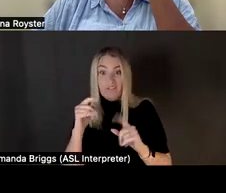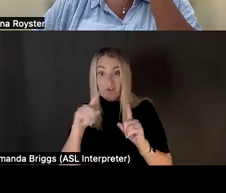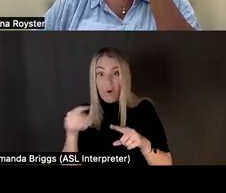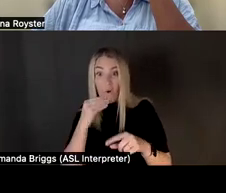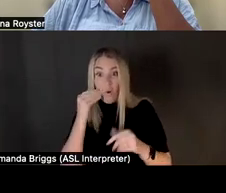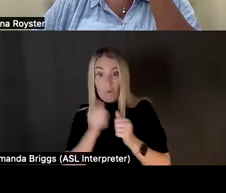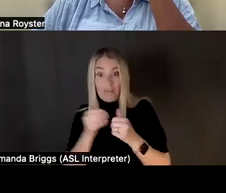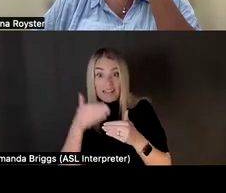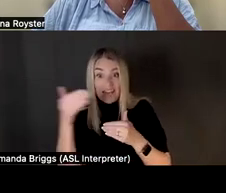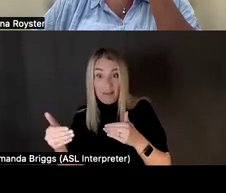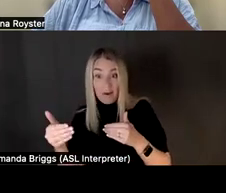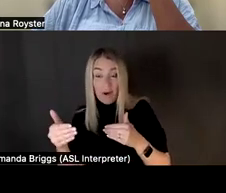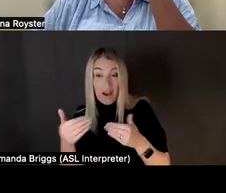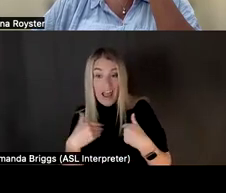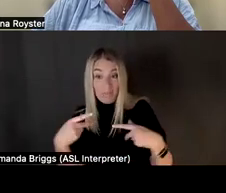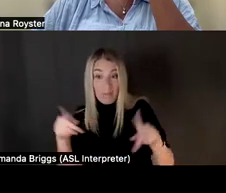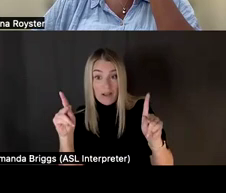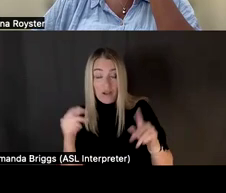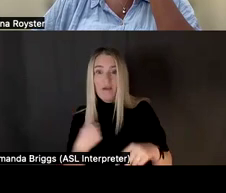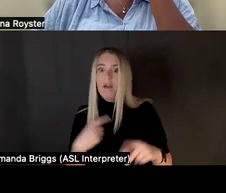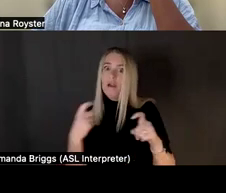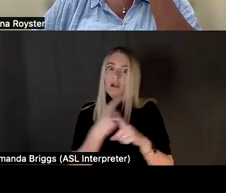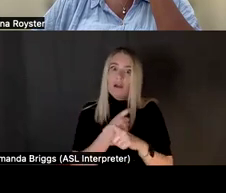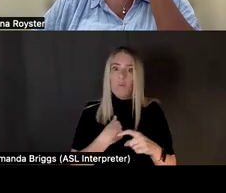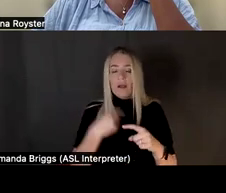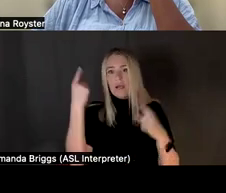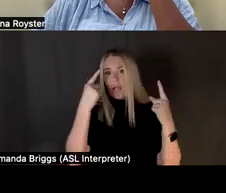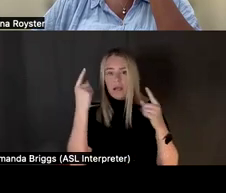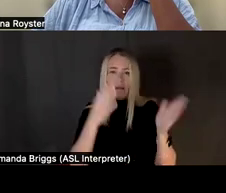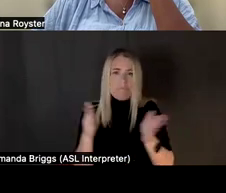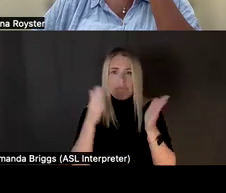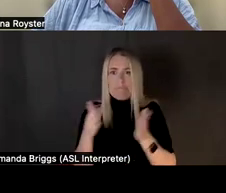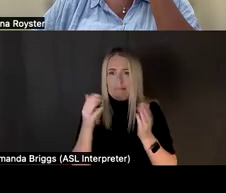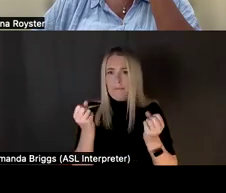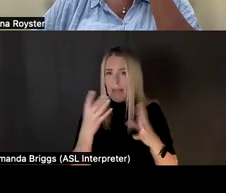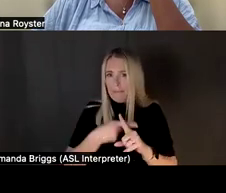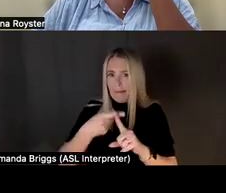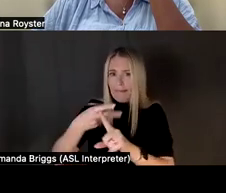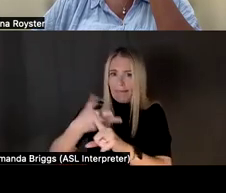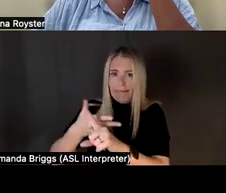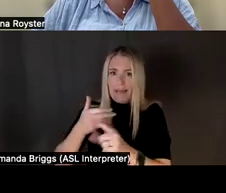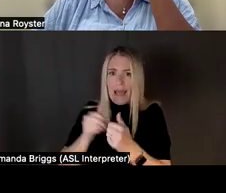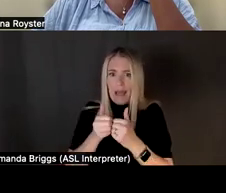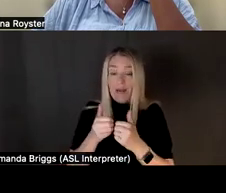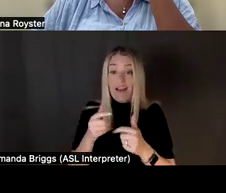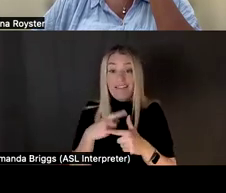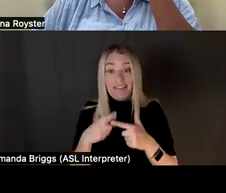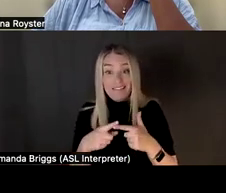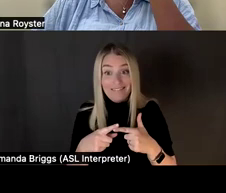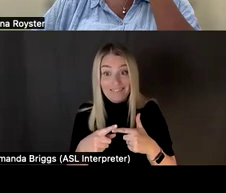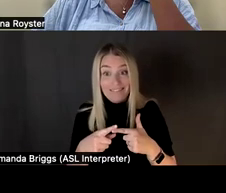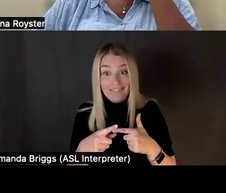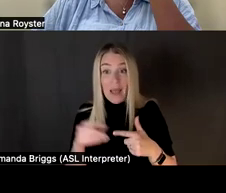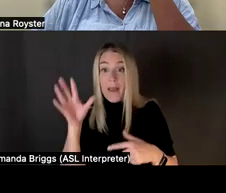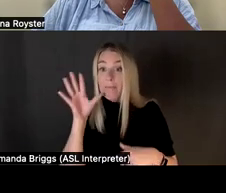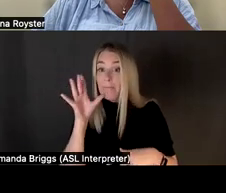incredibly complicated. And we've been planning for several months. How are we going to do this? How are we going to do it authentically? And then Mother Nature